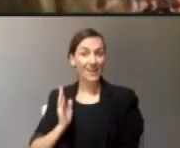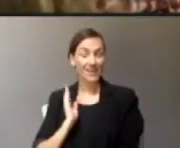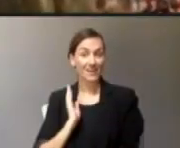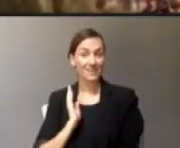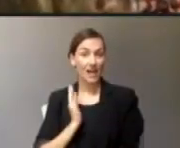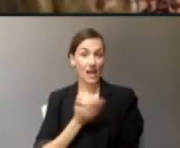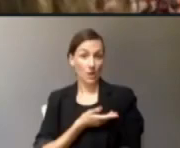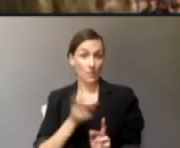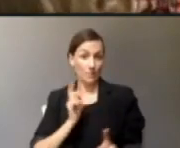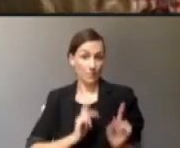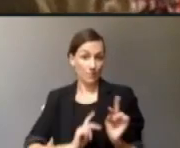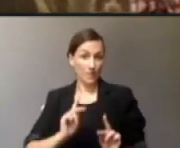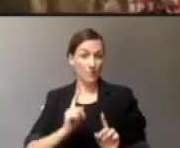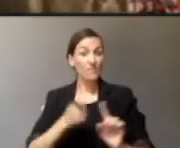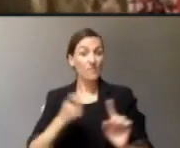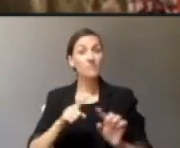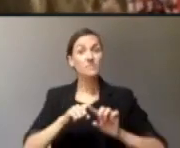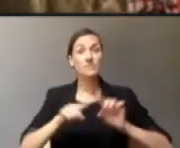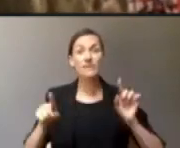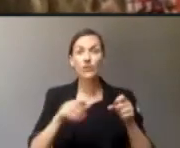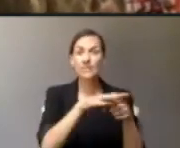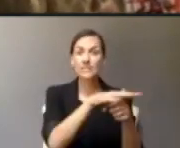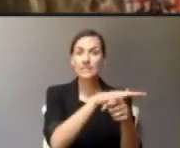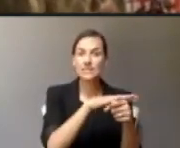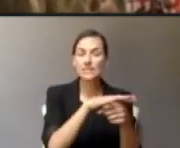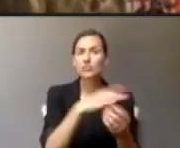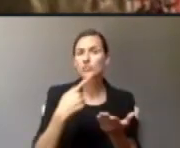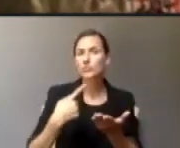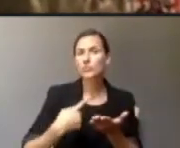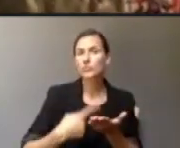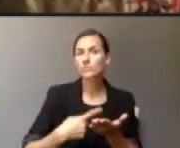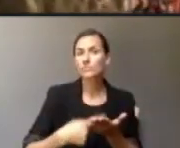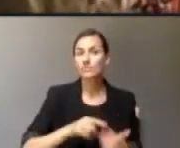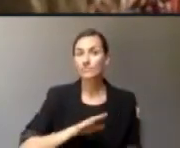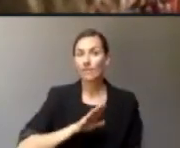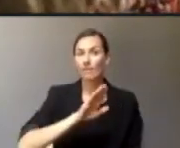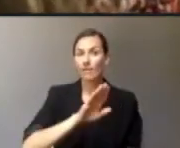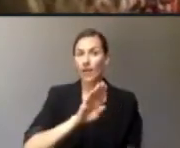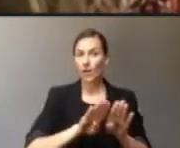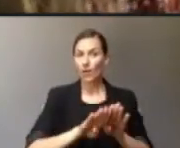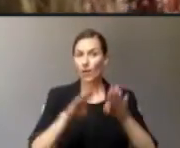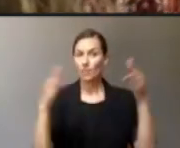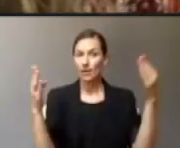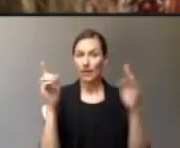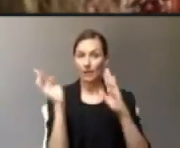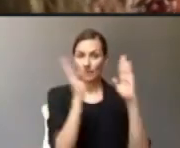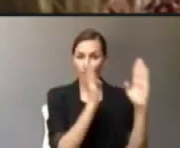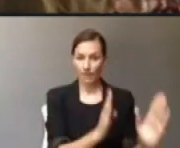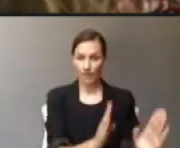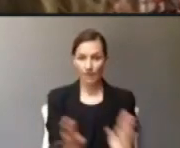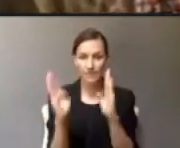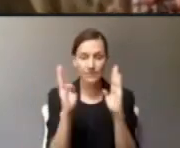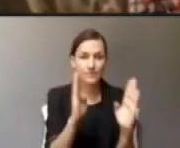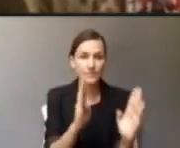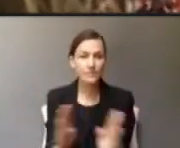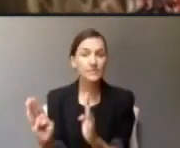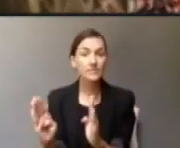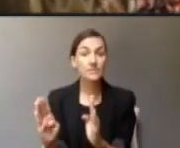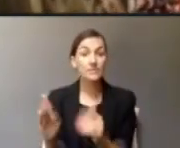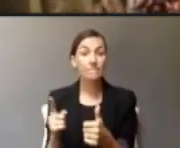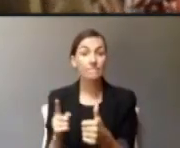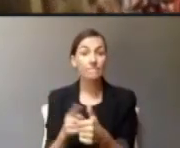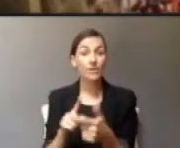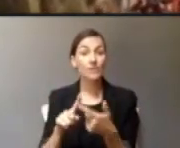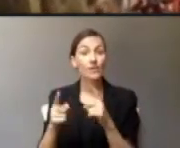folks from different districts to talk a little bit about their reopening plans. So first up, we have our